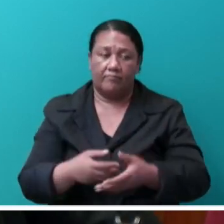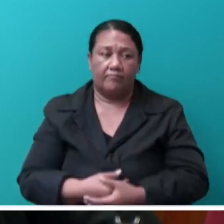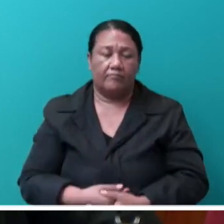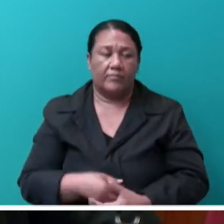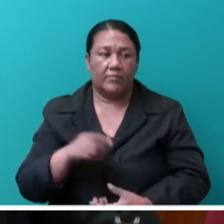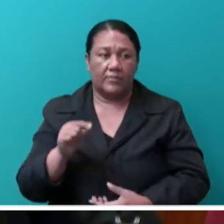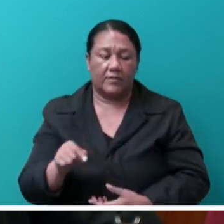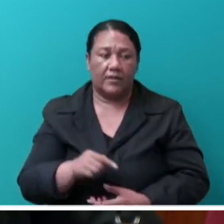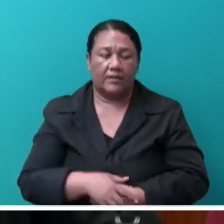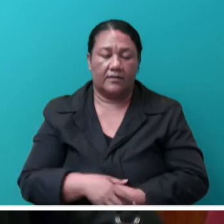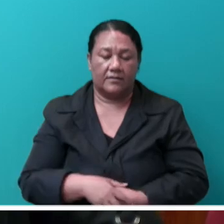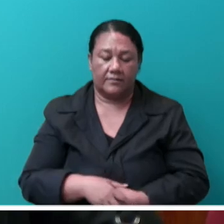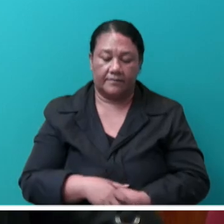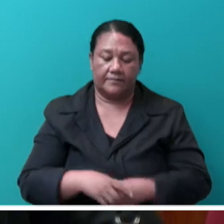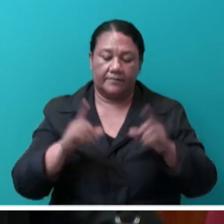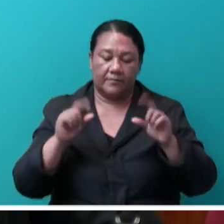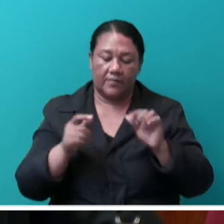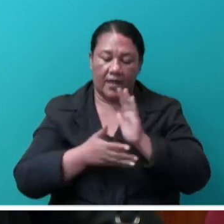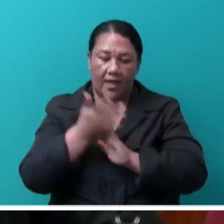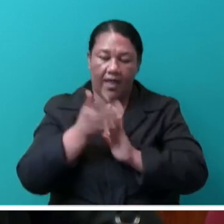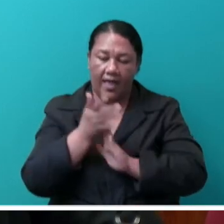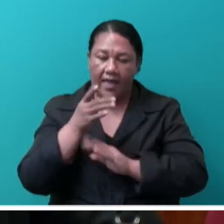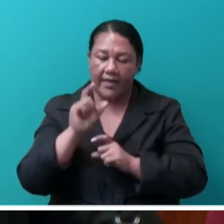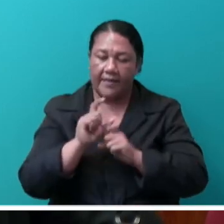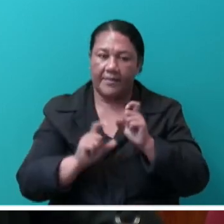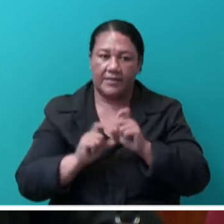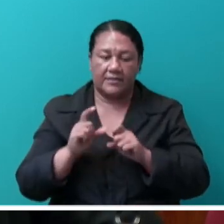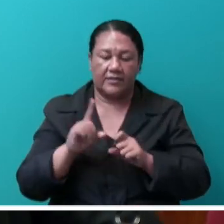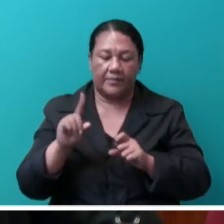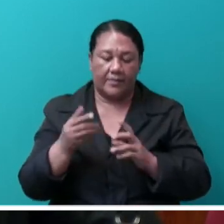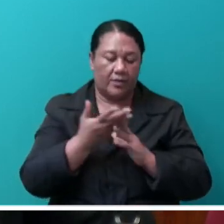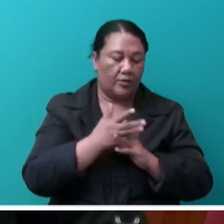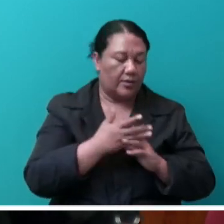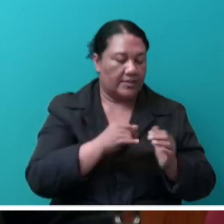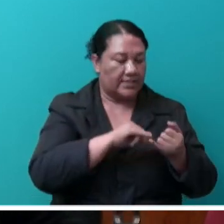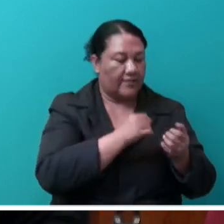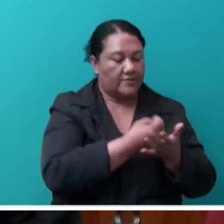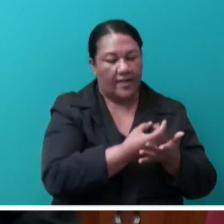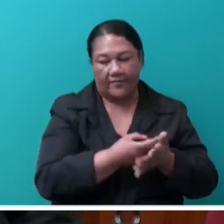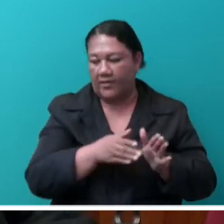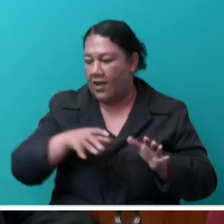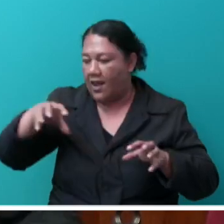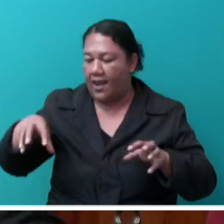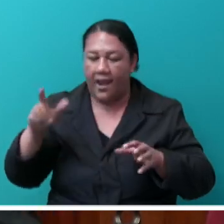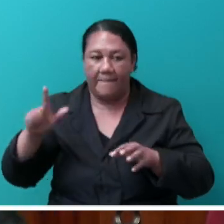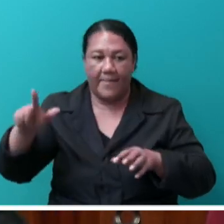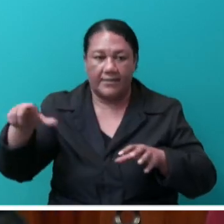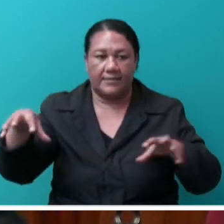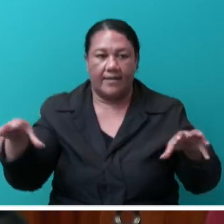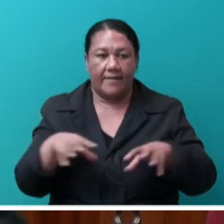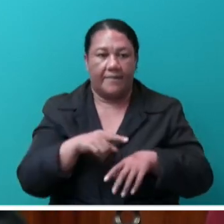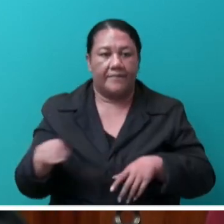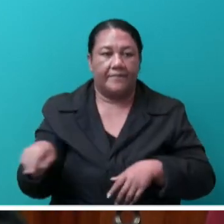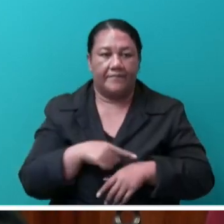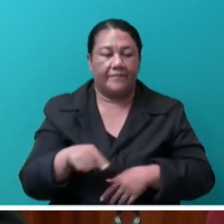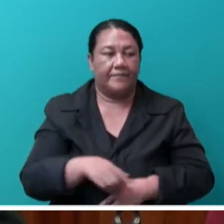deliver high-capacity fibre links between Sabsabu and Lambasa. This high-capacity fibre link will